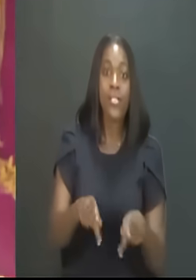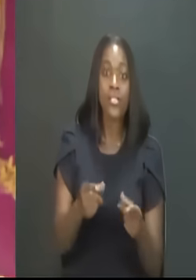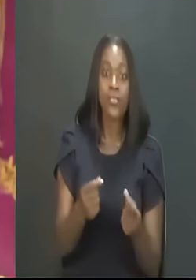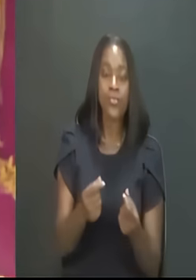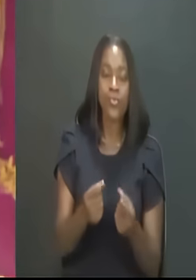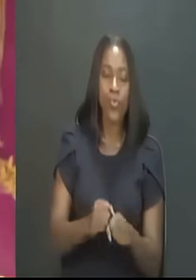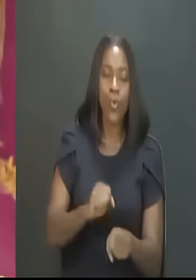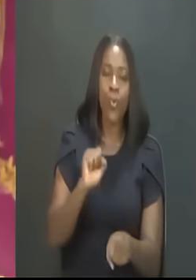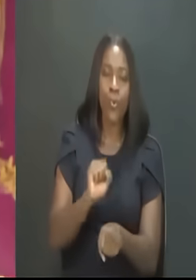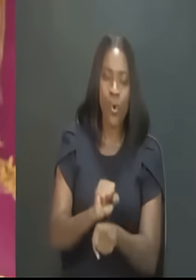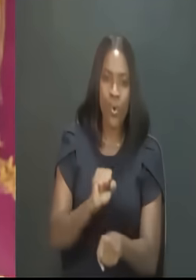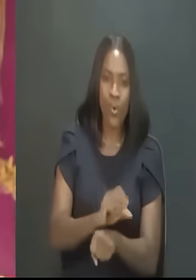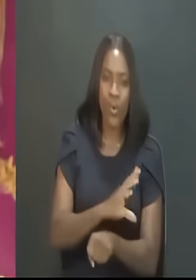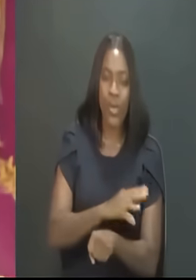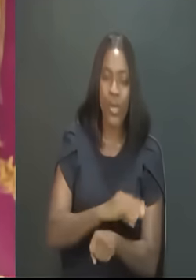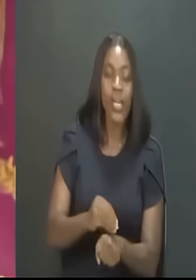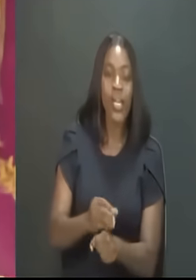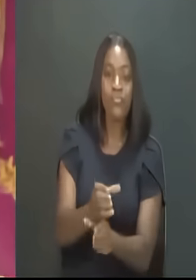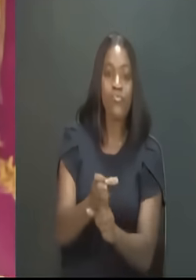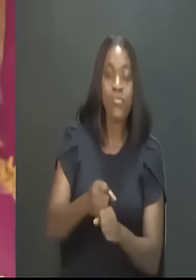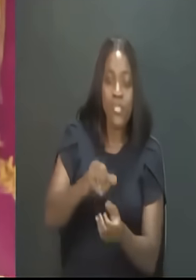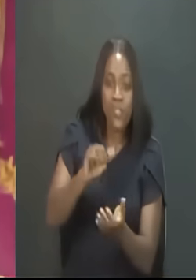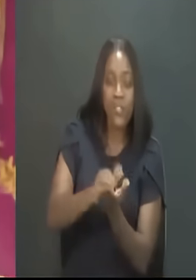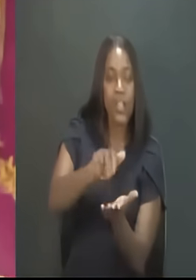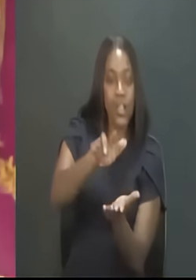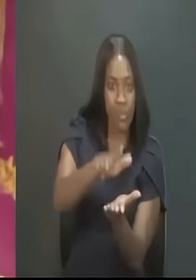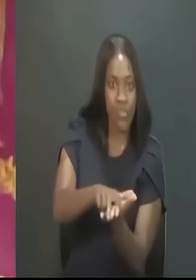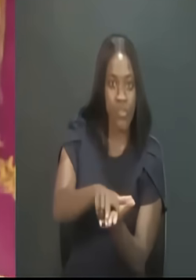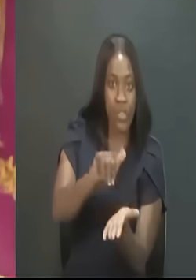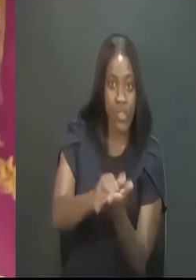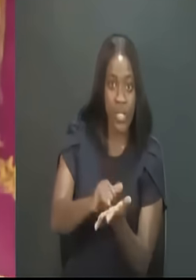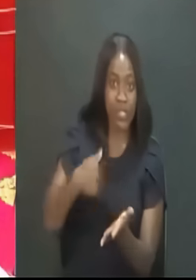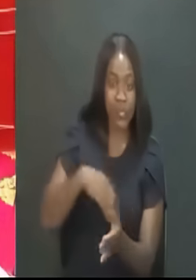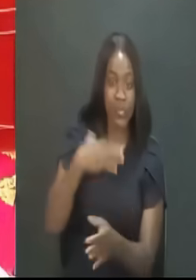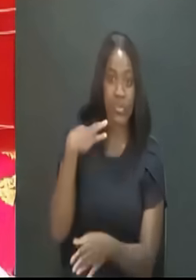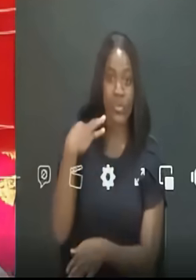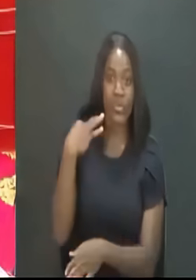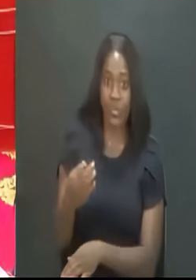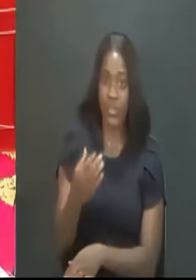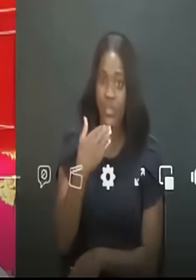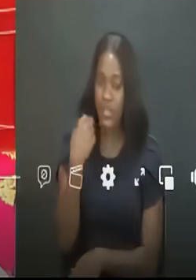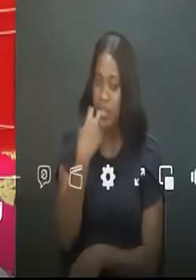House. So that we are committed to. Mr. Speaker, I thank you very much.